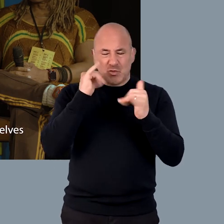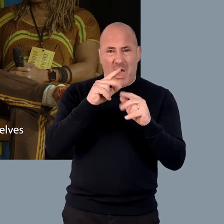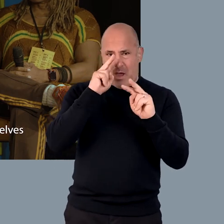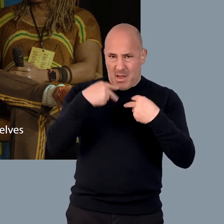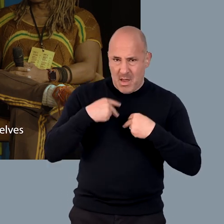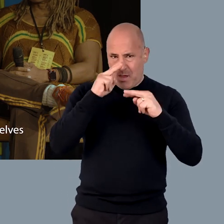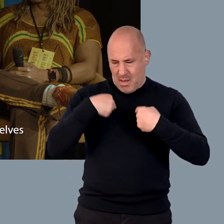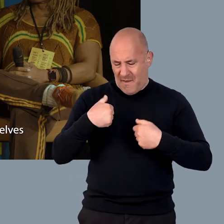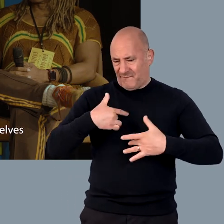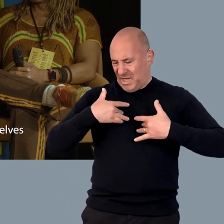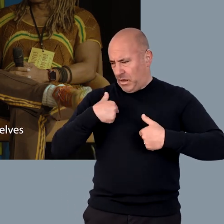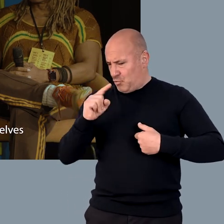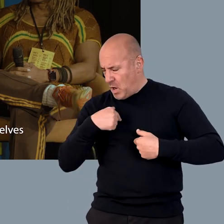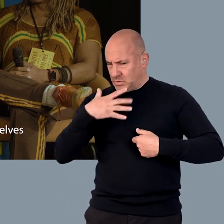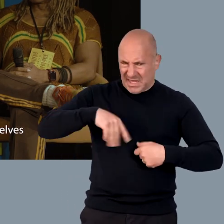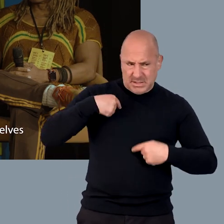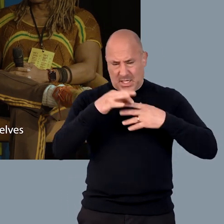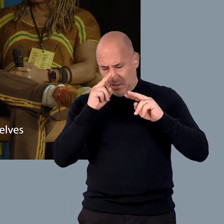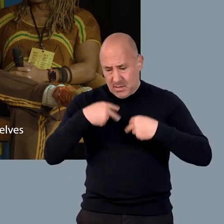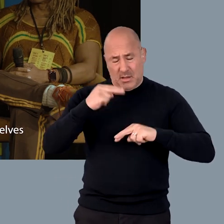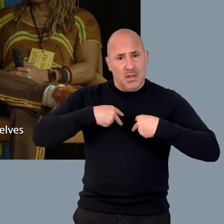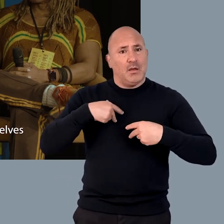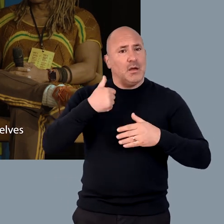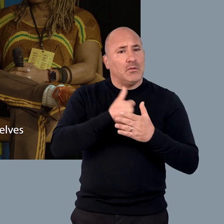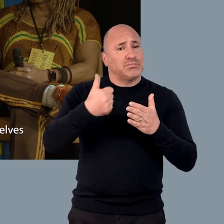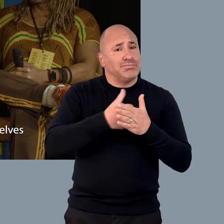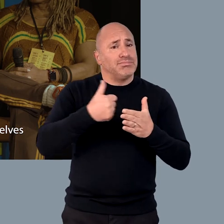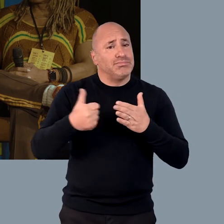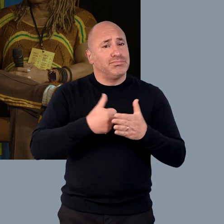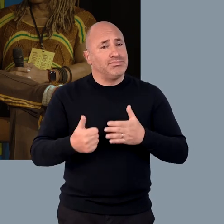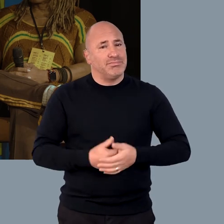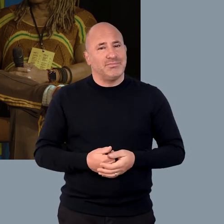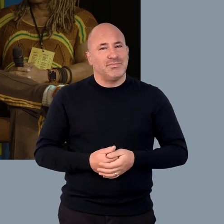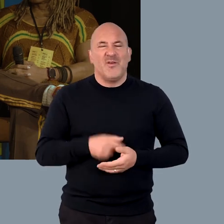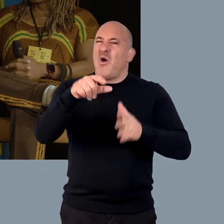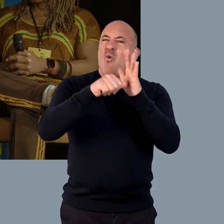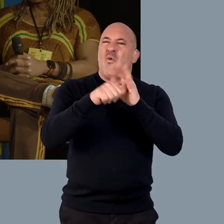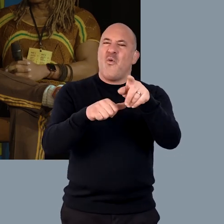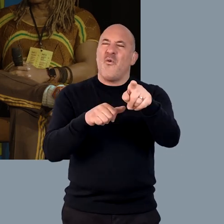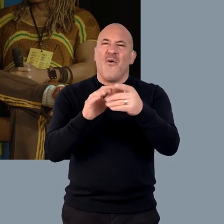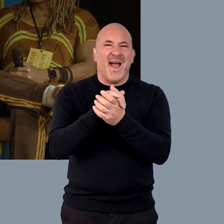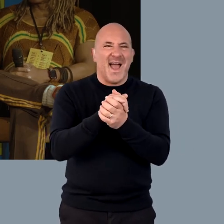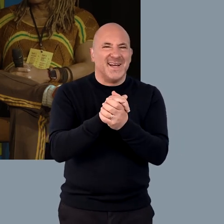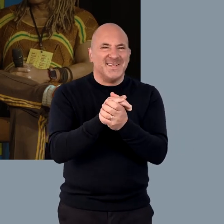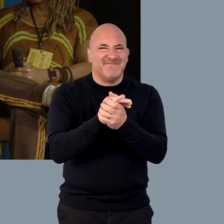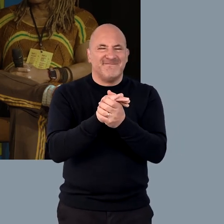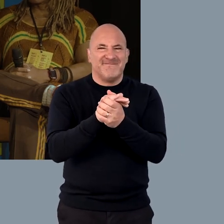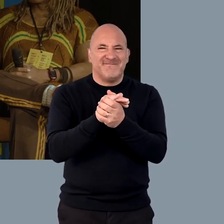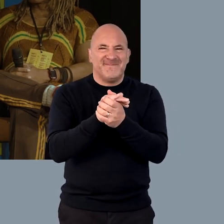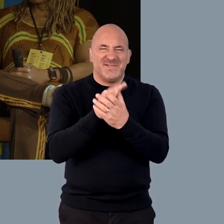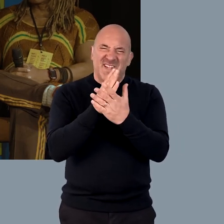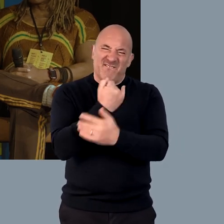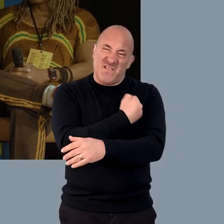checking in with ourselves and like feeling our feelings that's tough one I think um